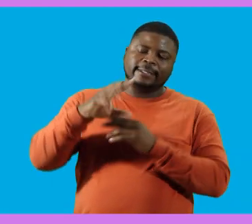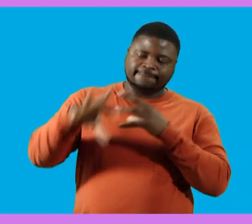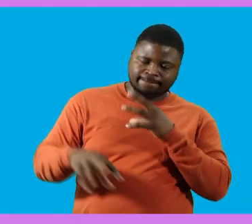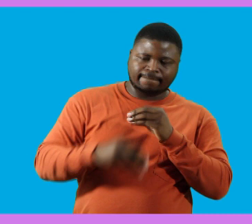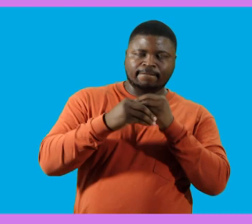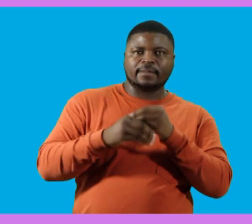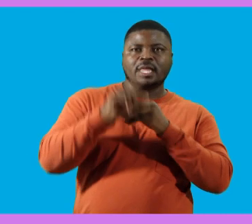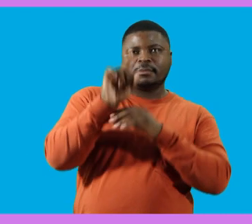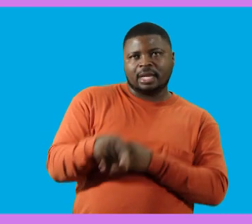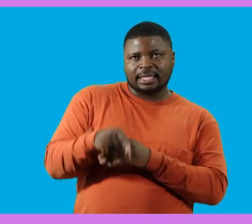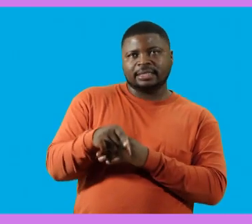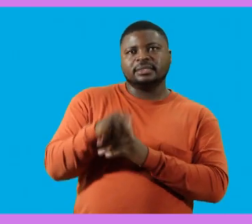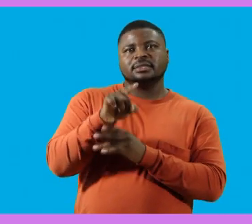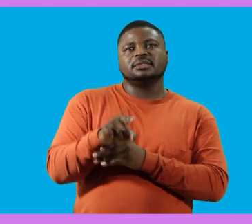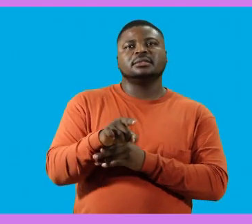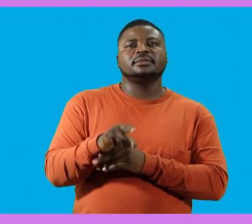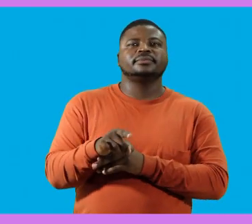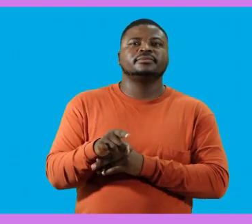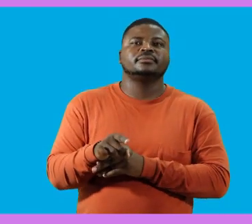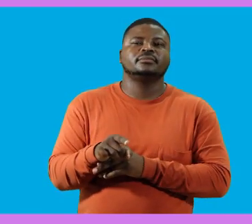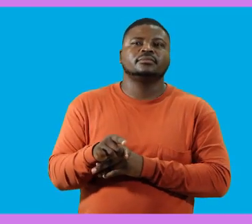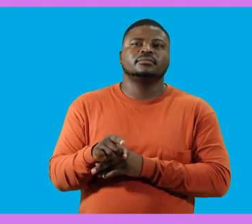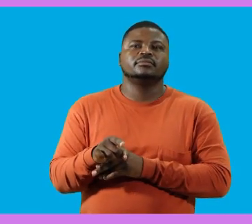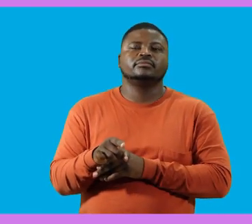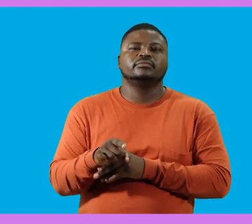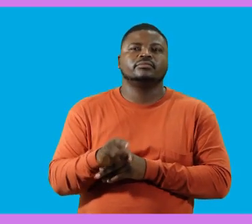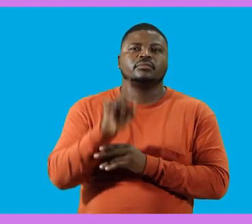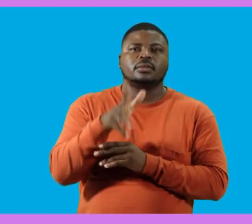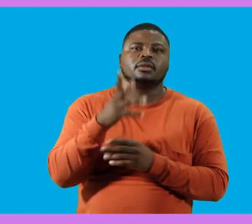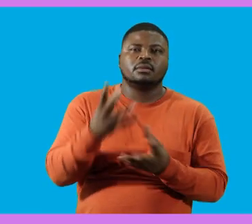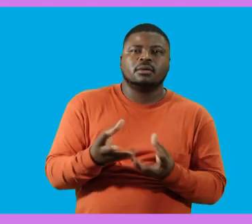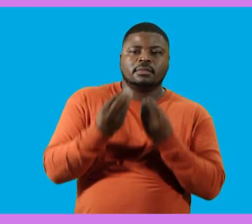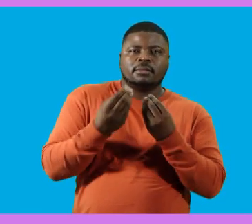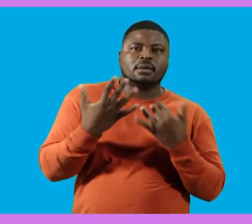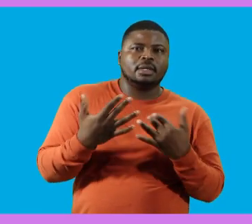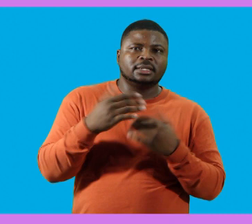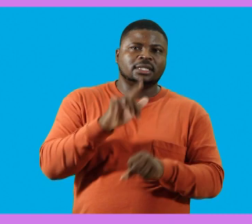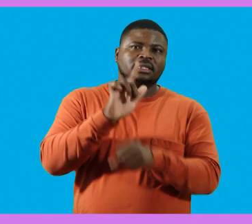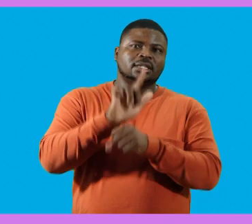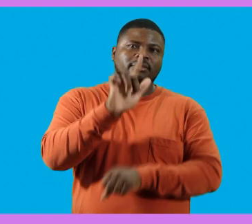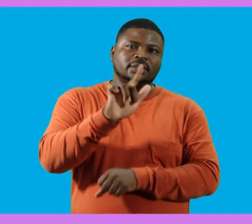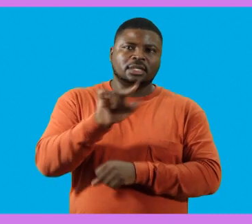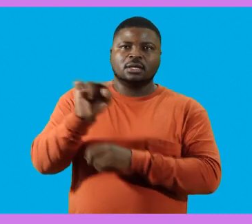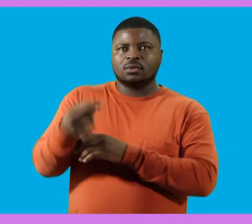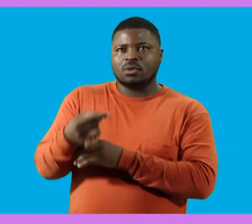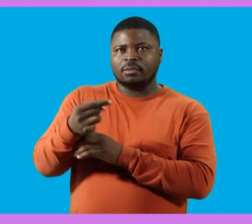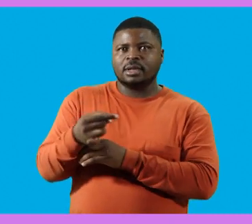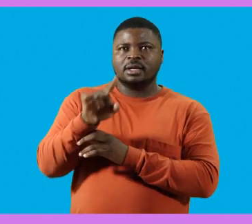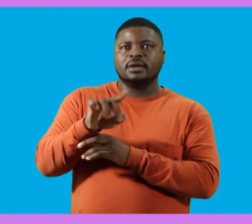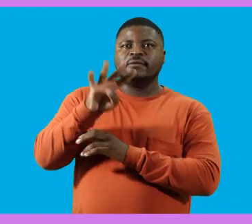1,02, 102%, which gives us a total of